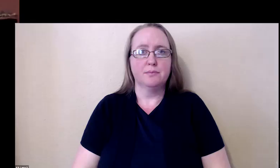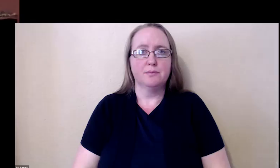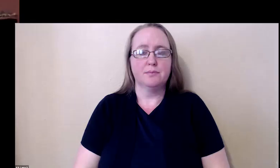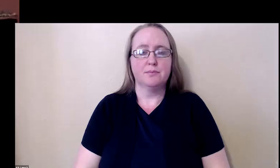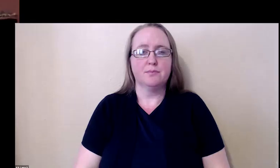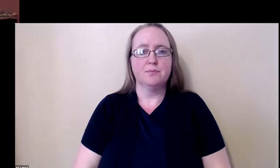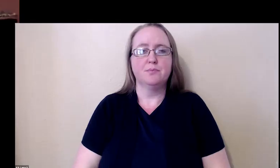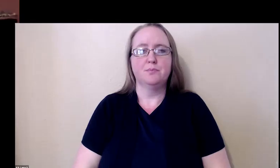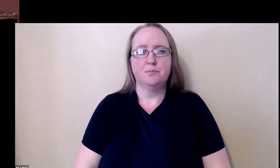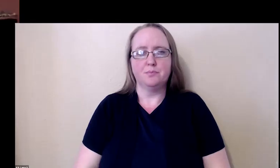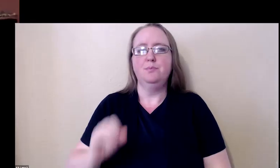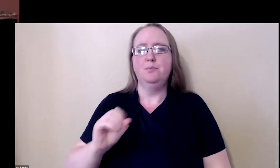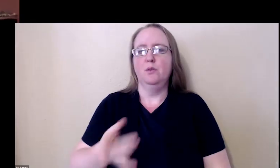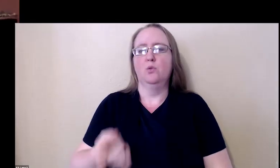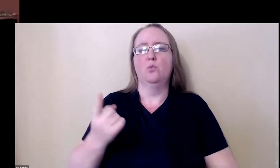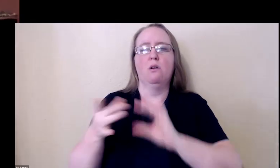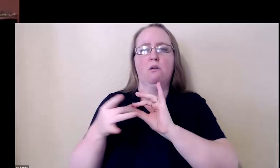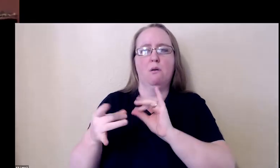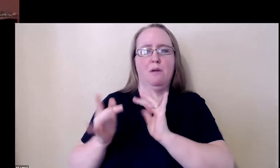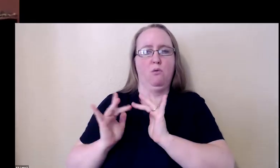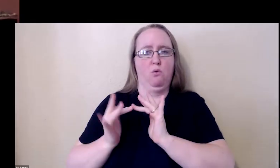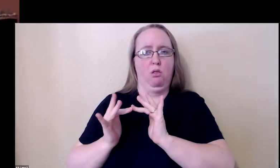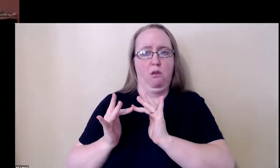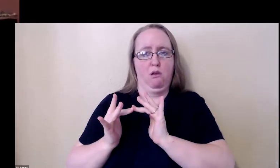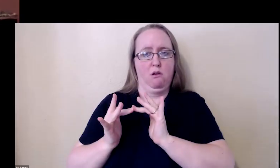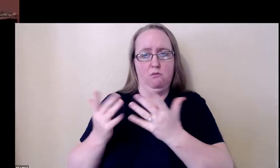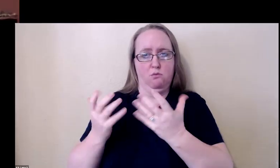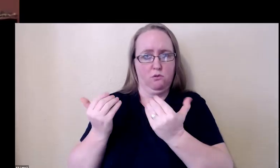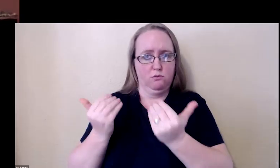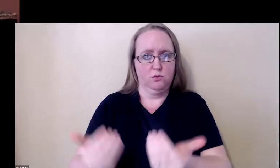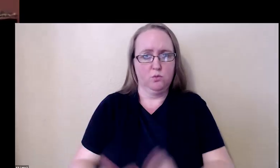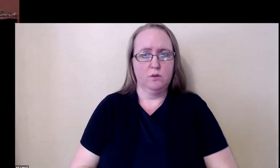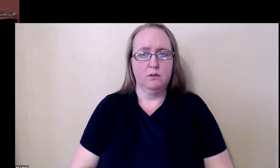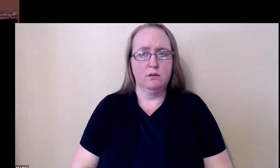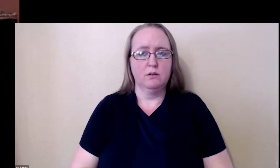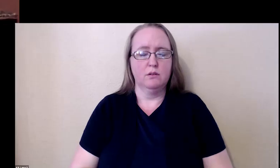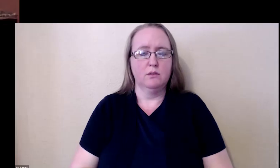Okay, there's one comment online if you want to go ahead and. No one else in the room?